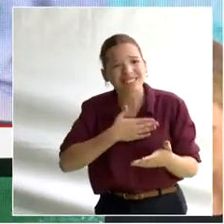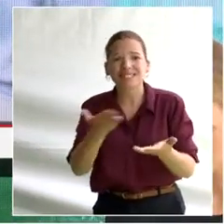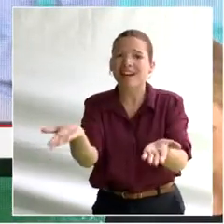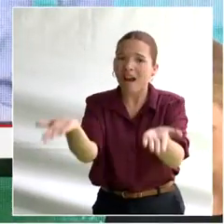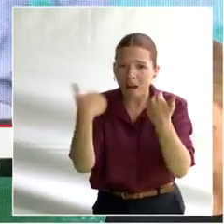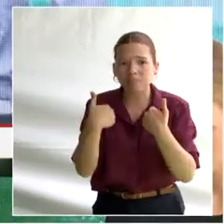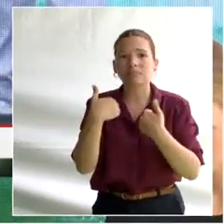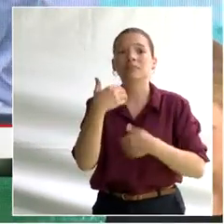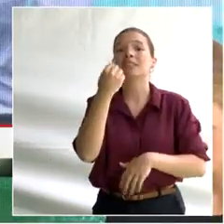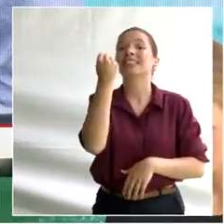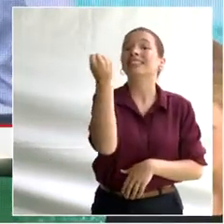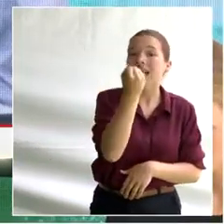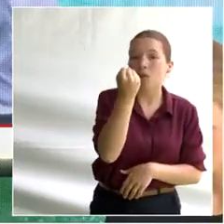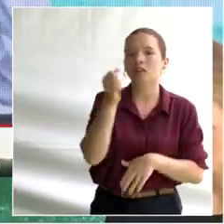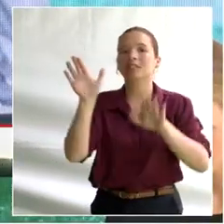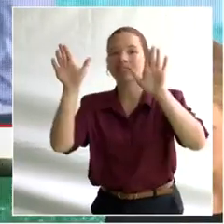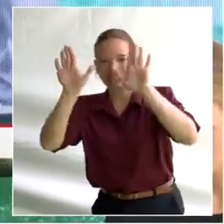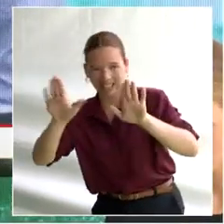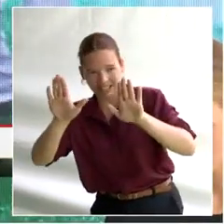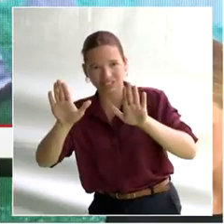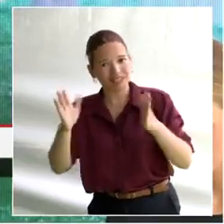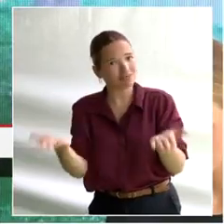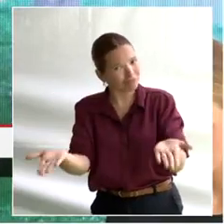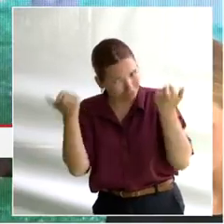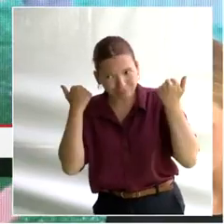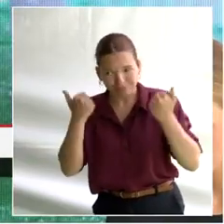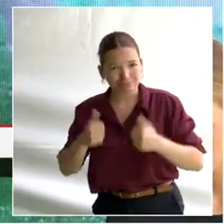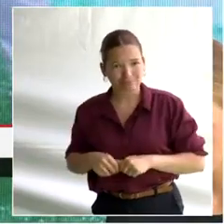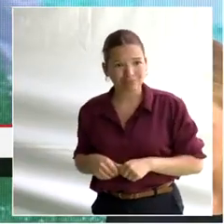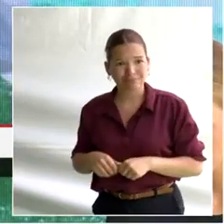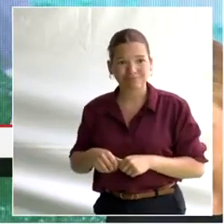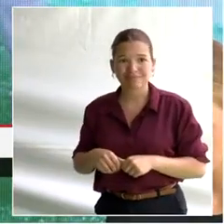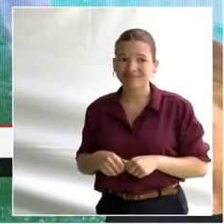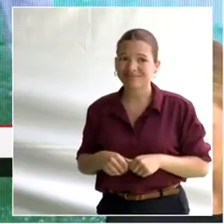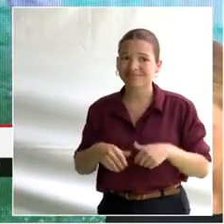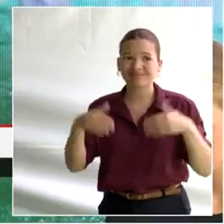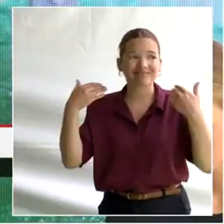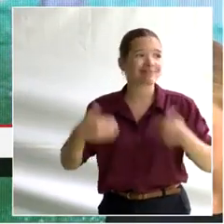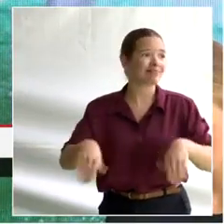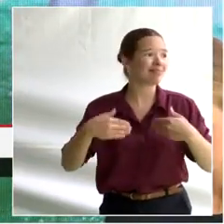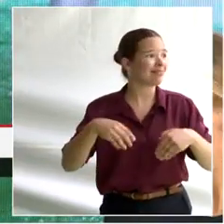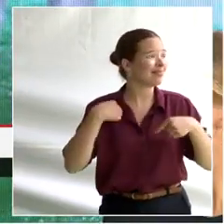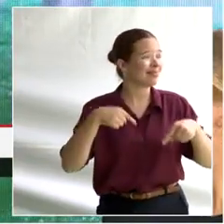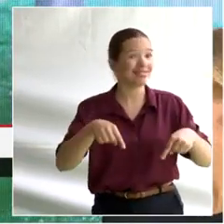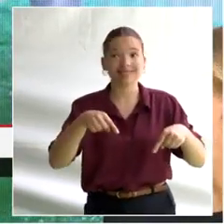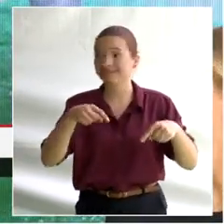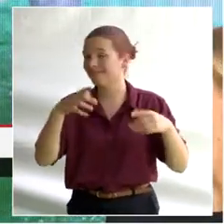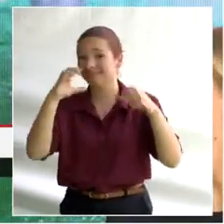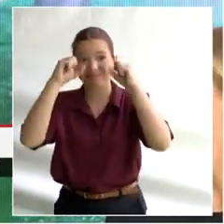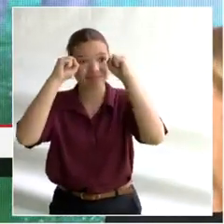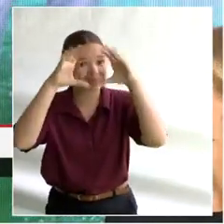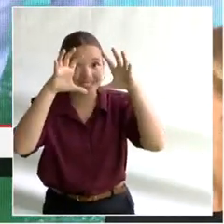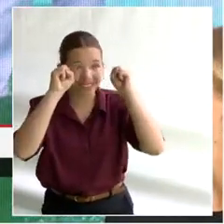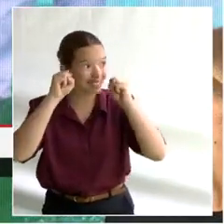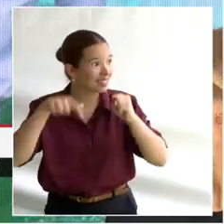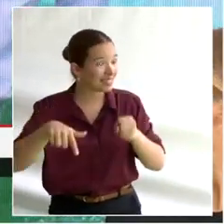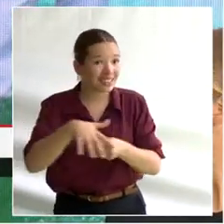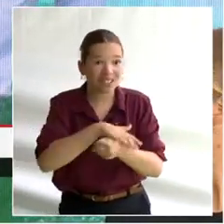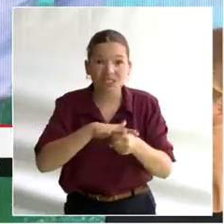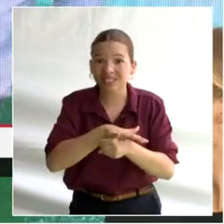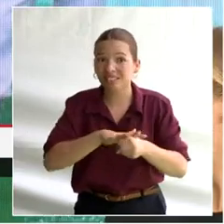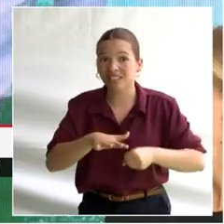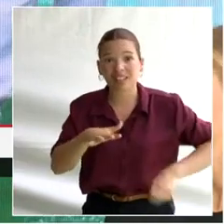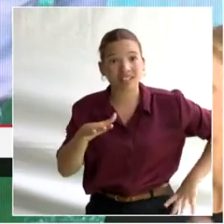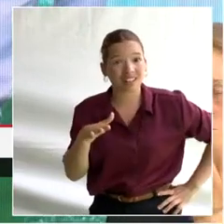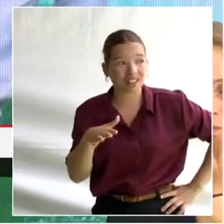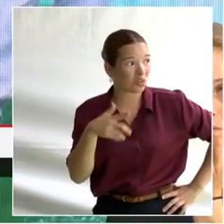because as it was said before, it's a very strong field, so you will have amazing players also playing in the qualifying.